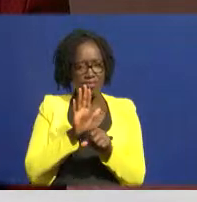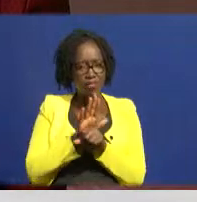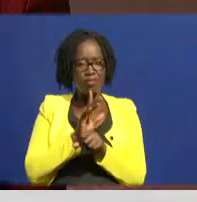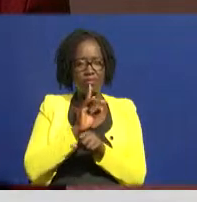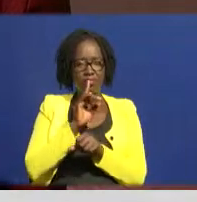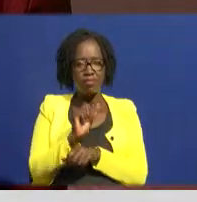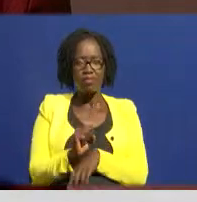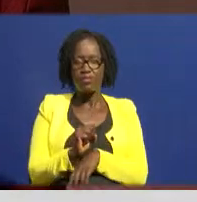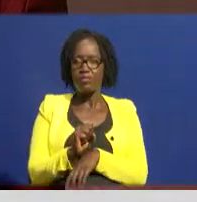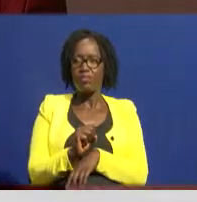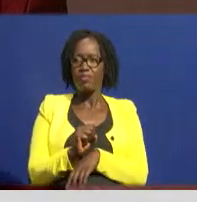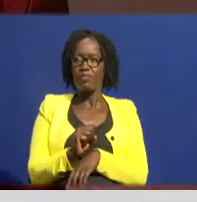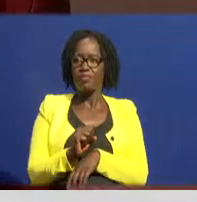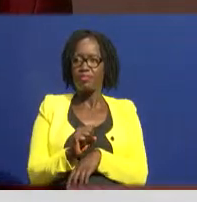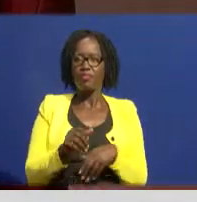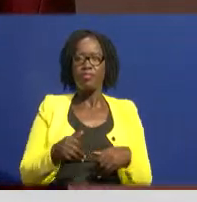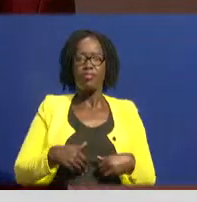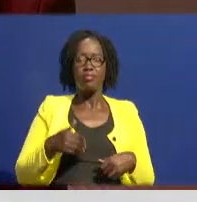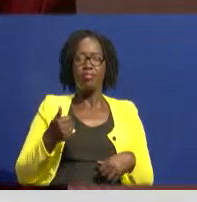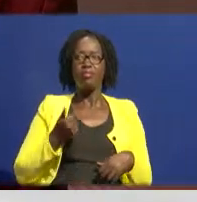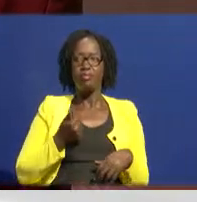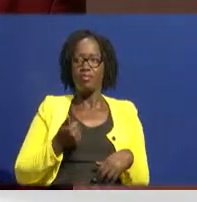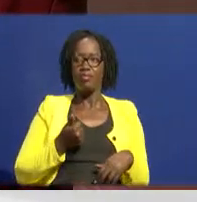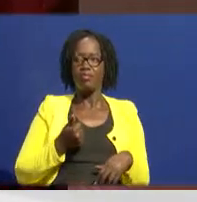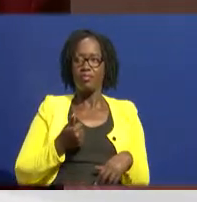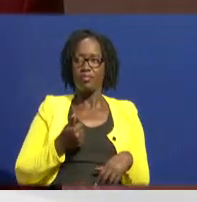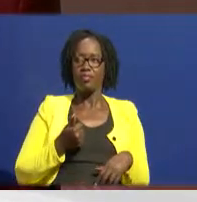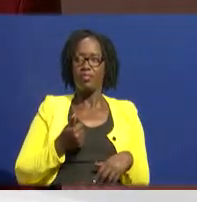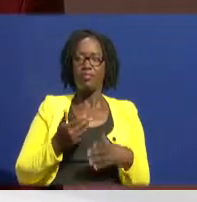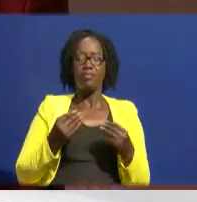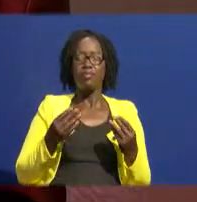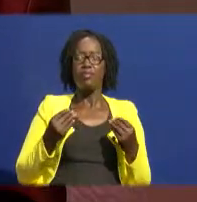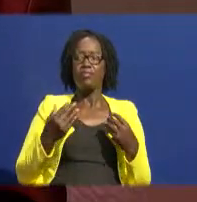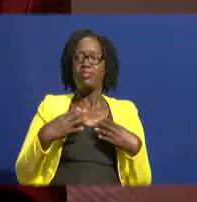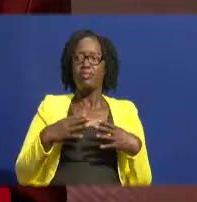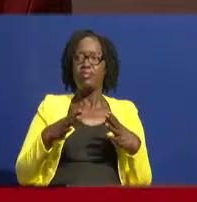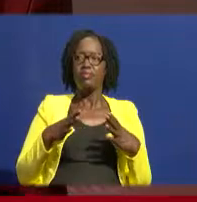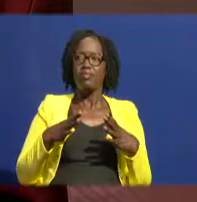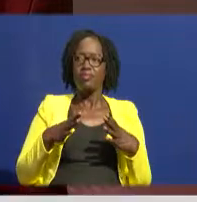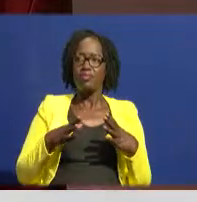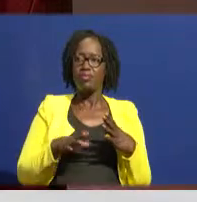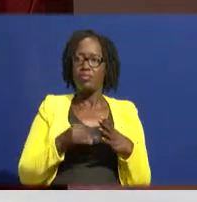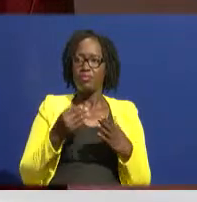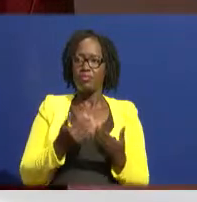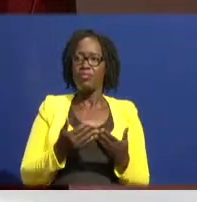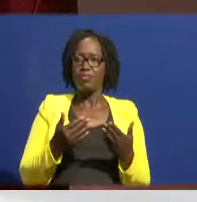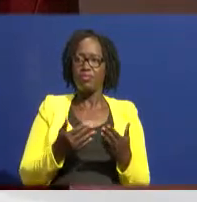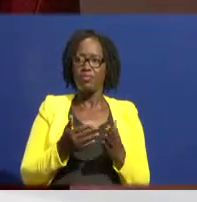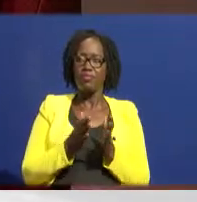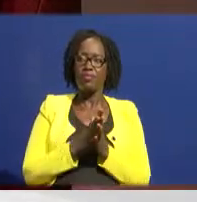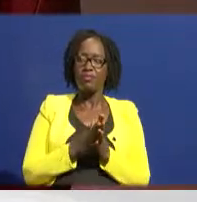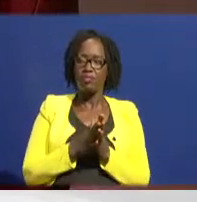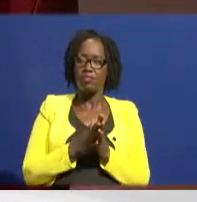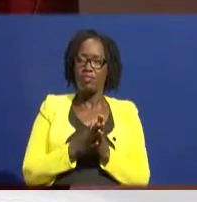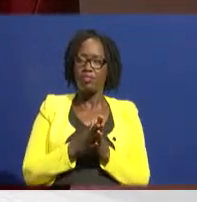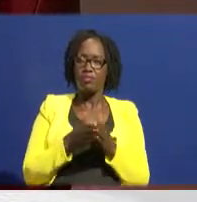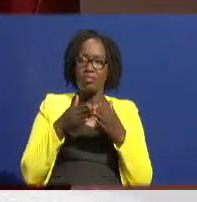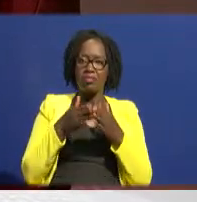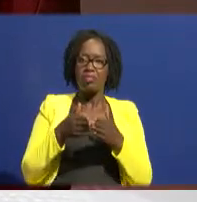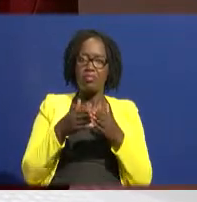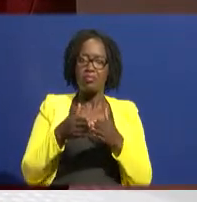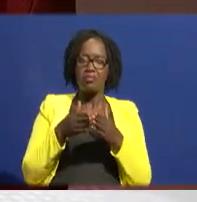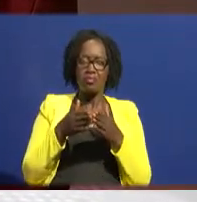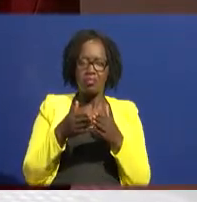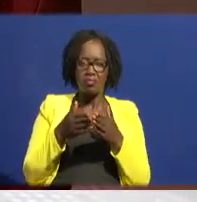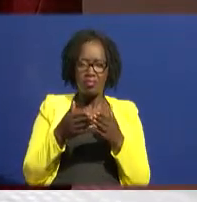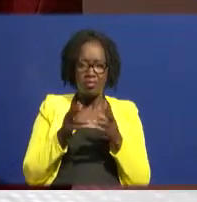that these young girls, that's why they are easily, people are they're finding things like pornography in their phones, and they watch